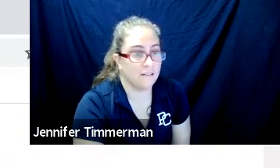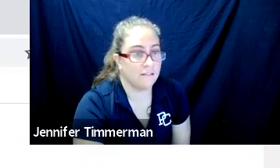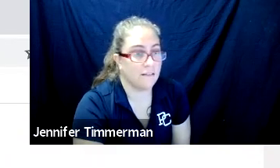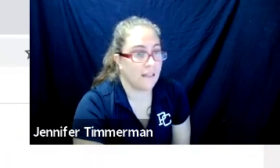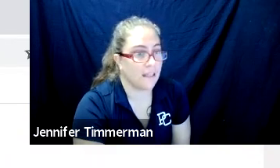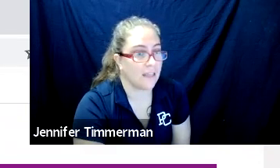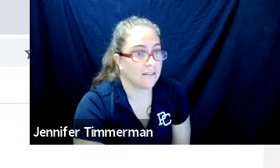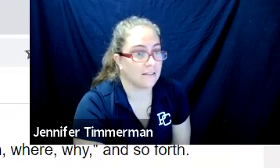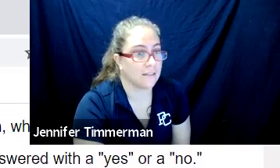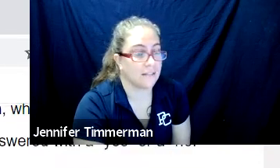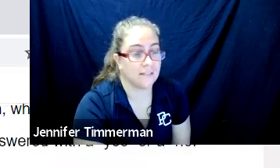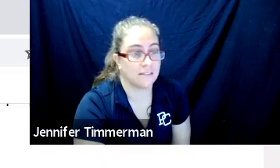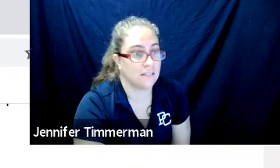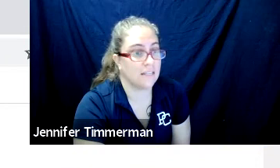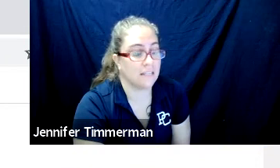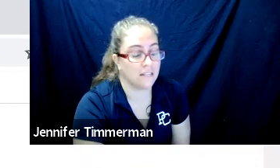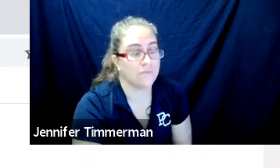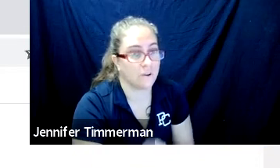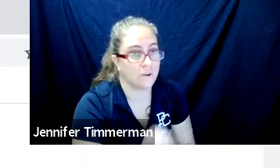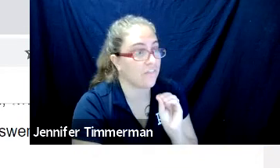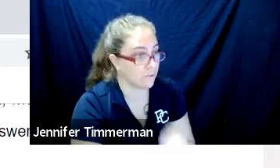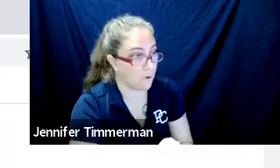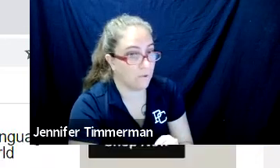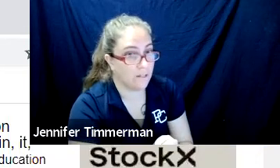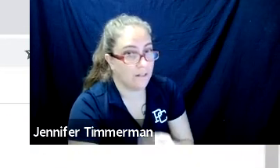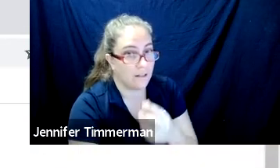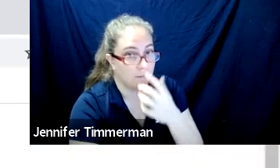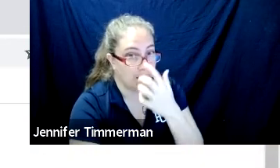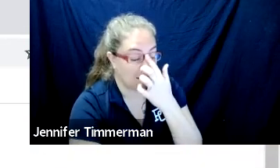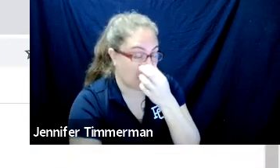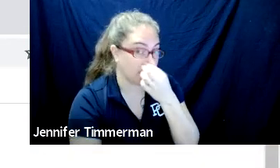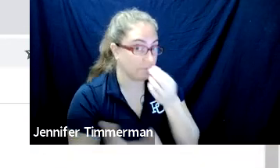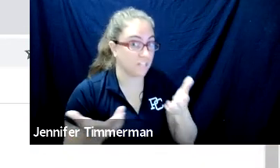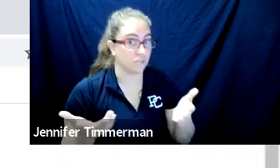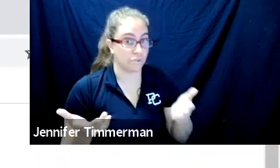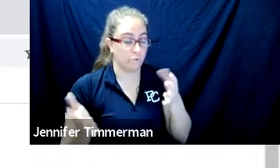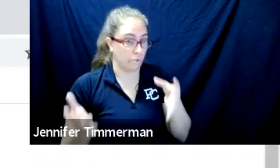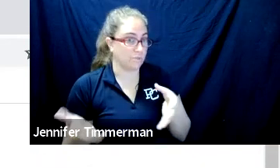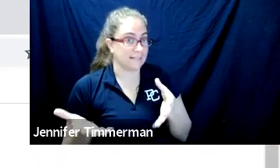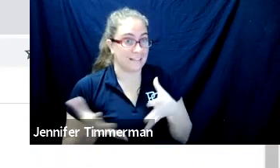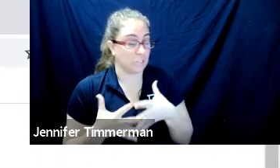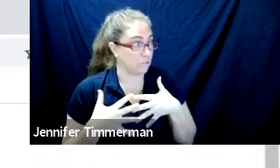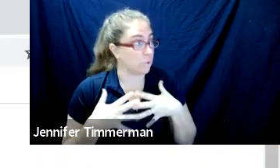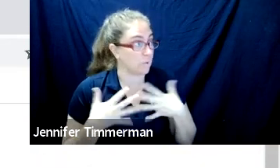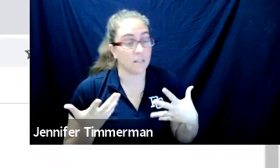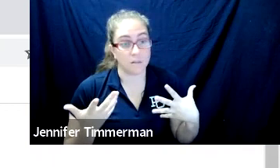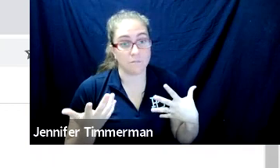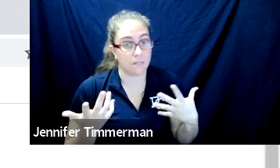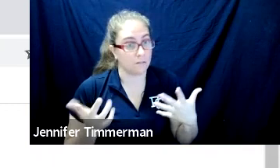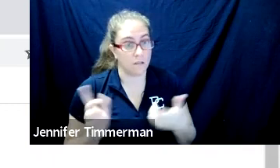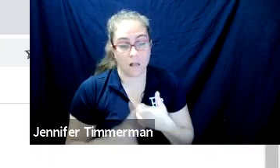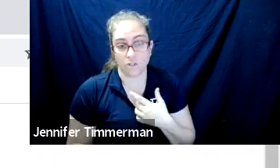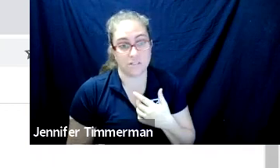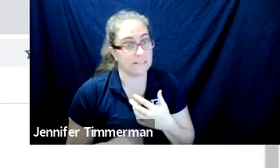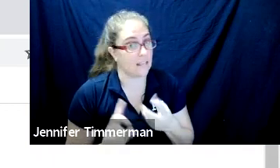website, and it is very thorough. I know teachers who use this as their curriculum